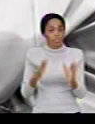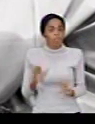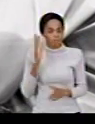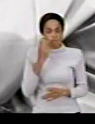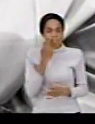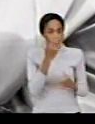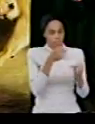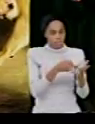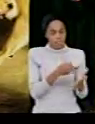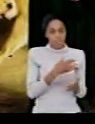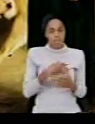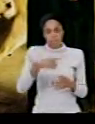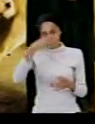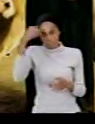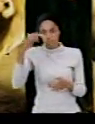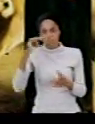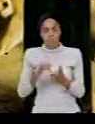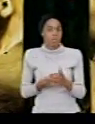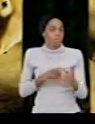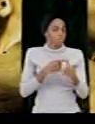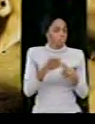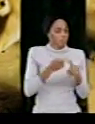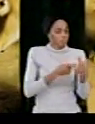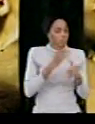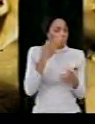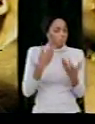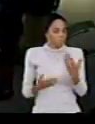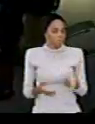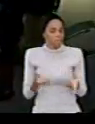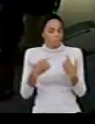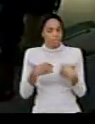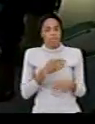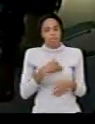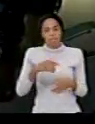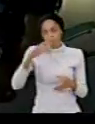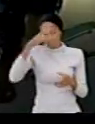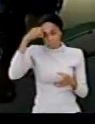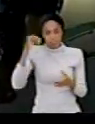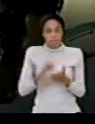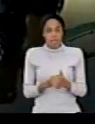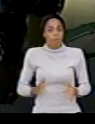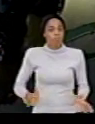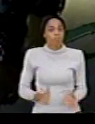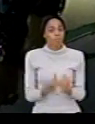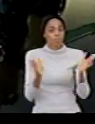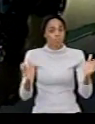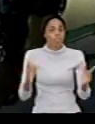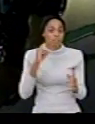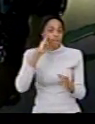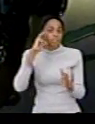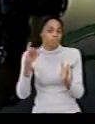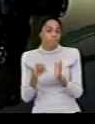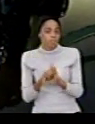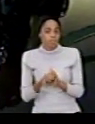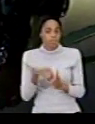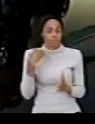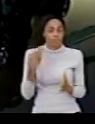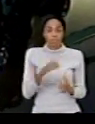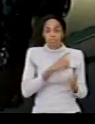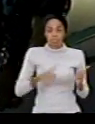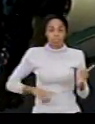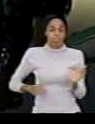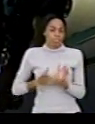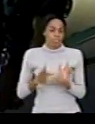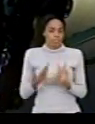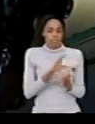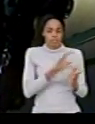as a result of that, persecution may come. Because that public identification with the Lord Jesus Christ and with the body of